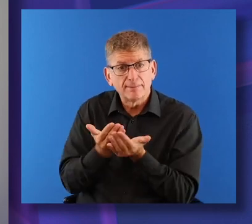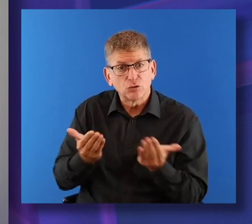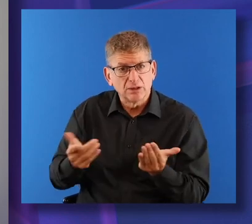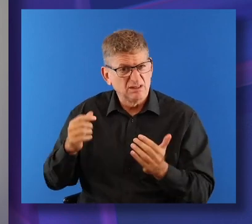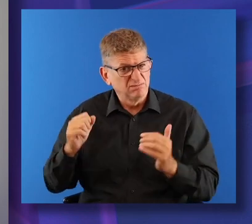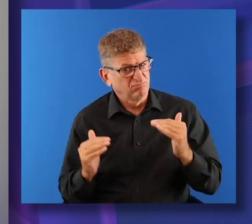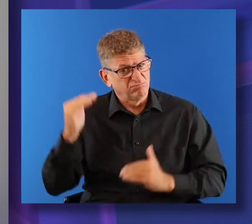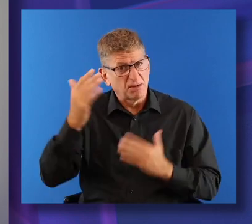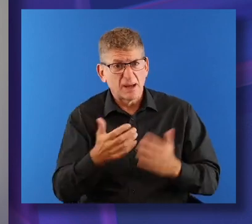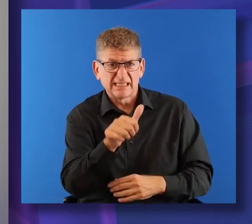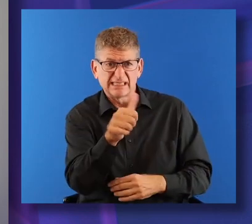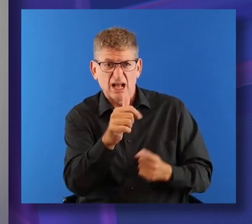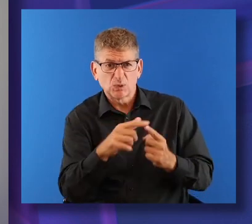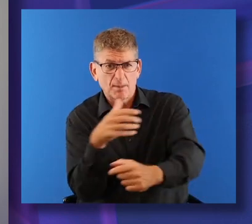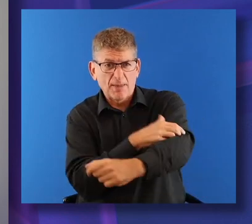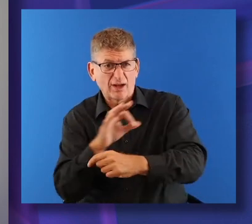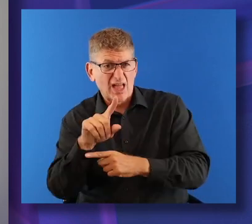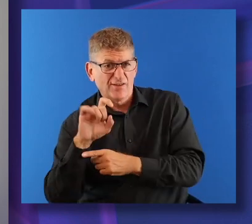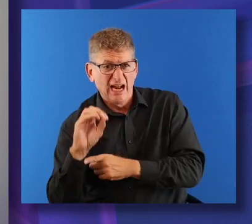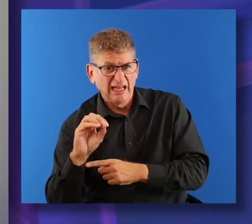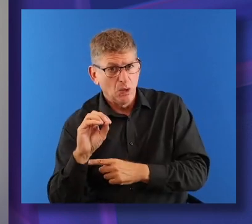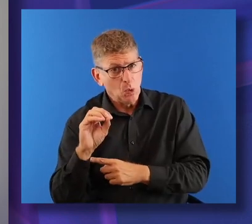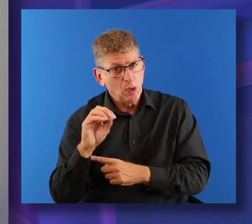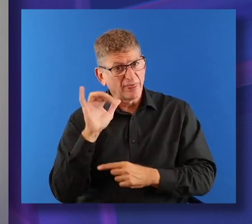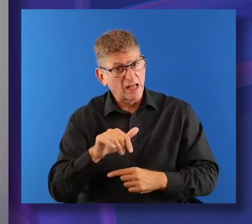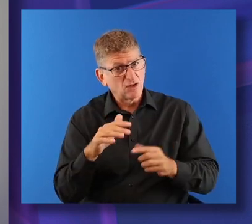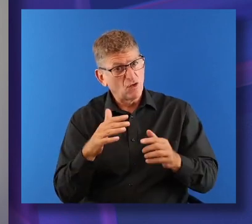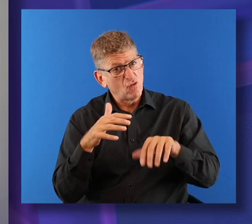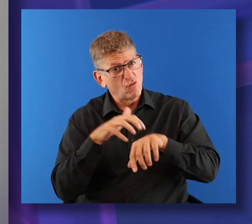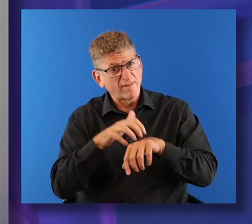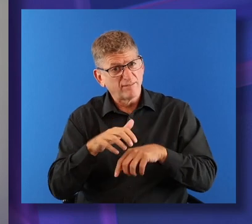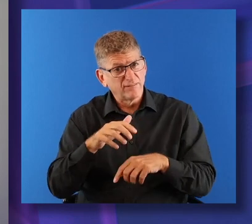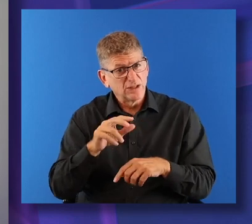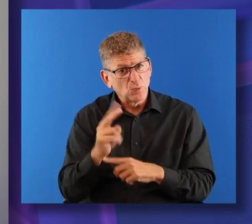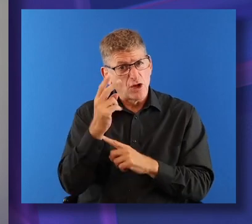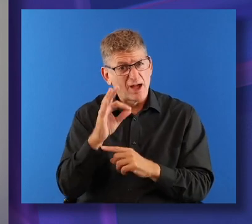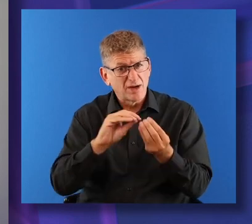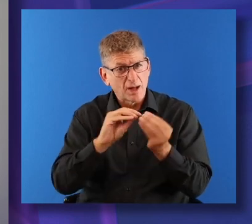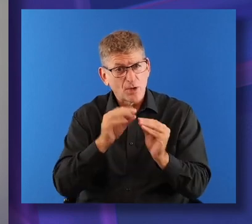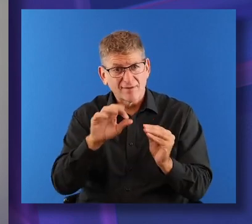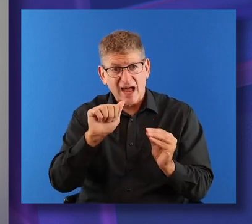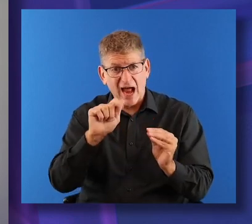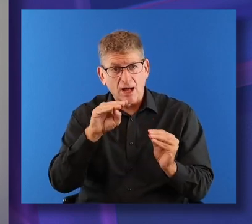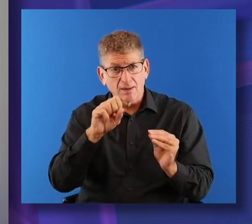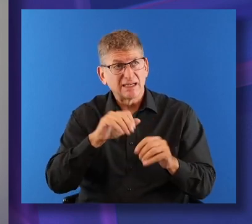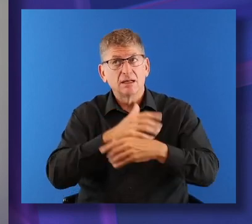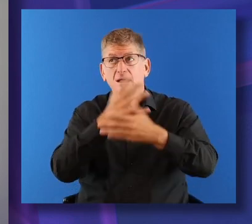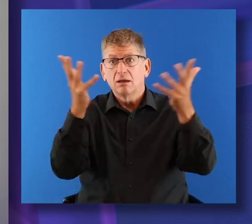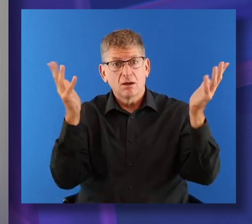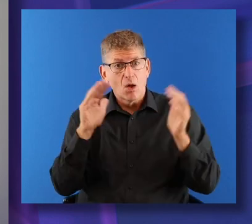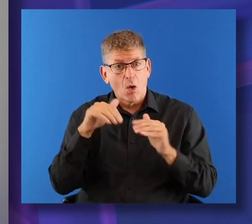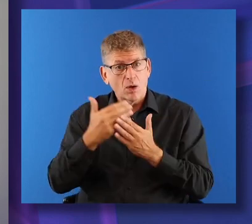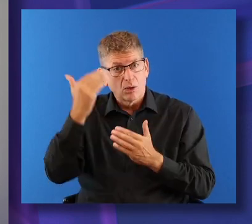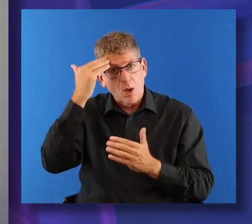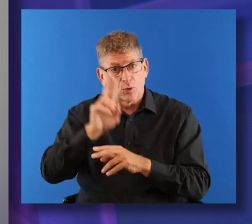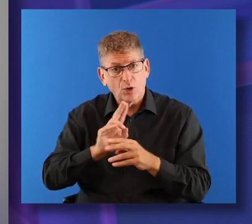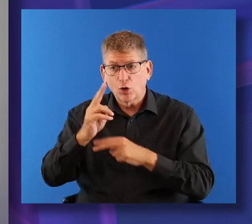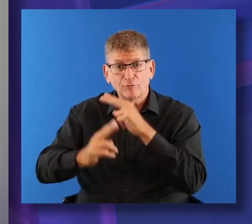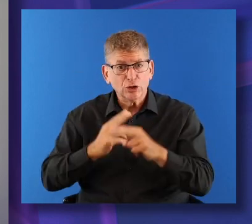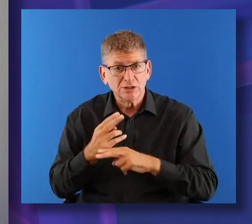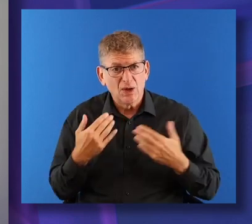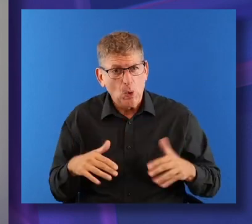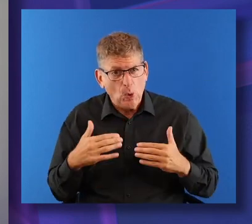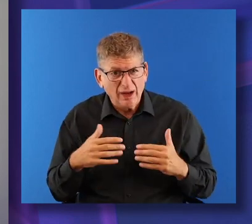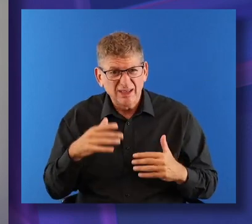universe. Finding more efficient ways to explore these vast spaces would transform our ability to discover new